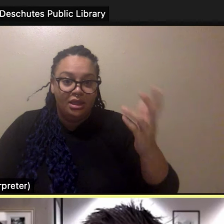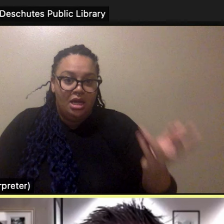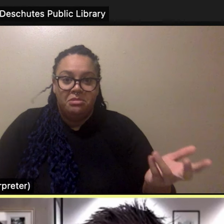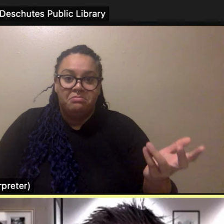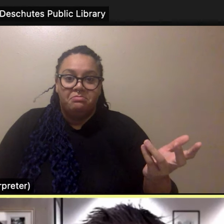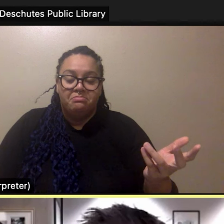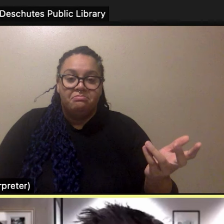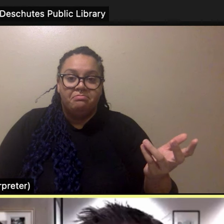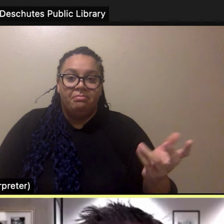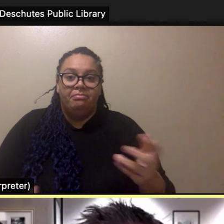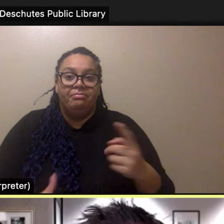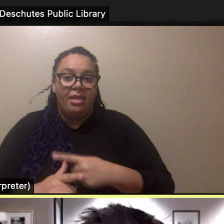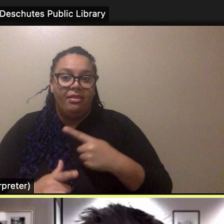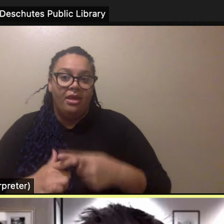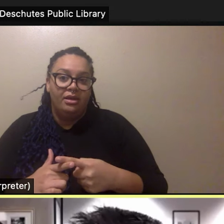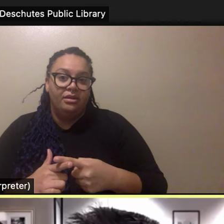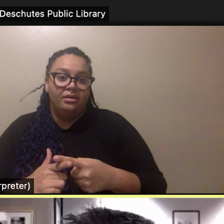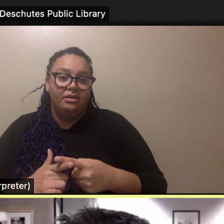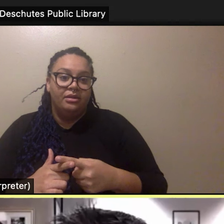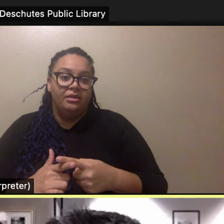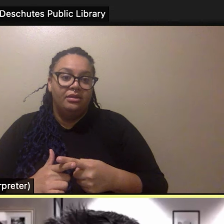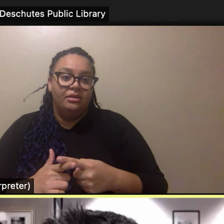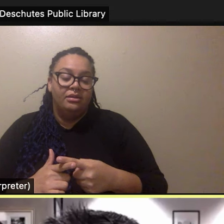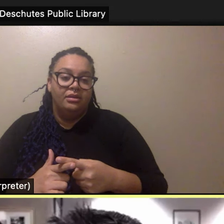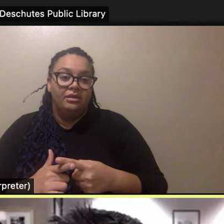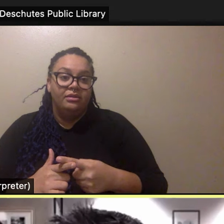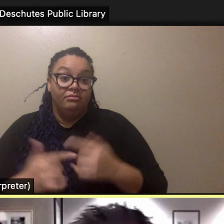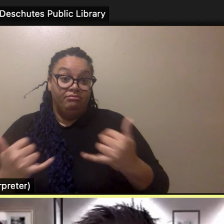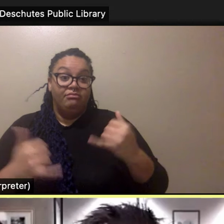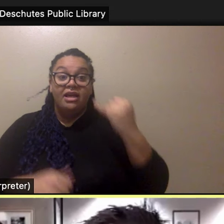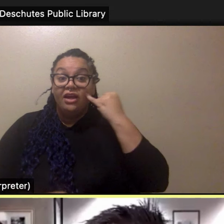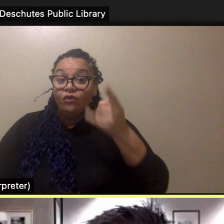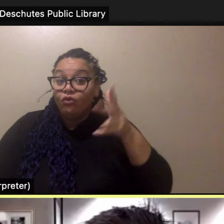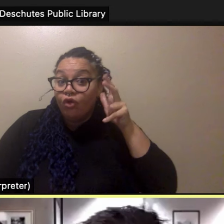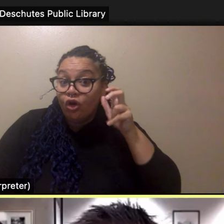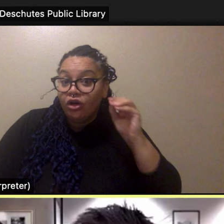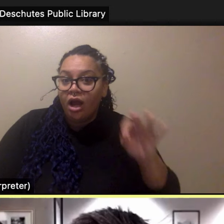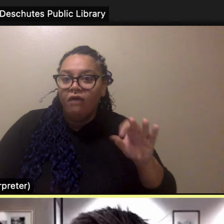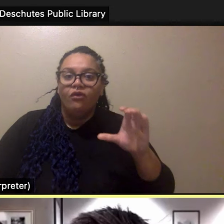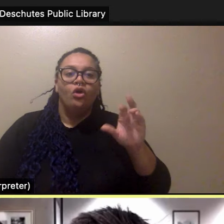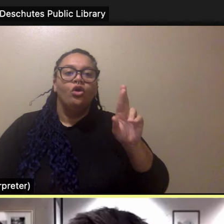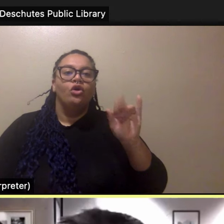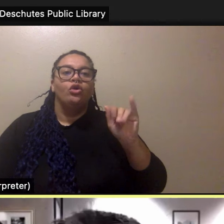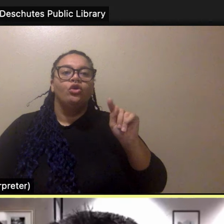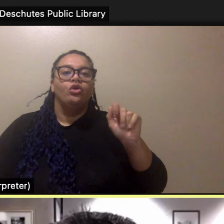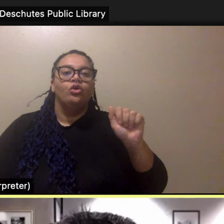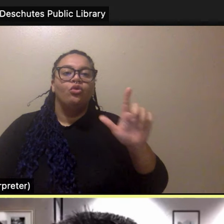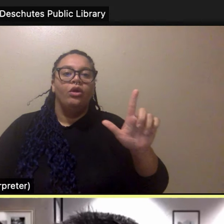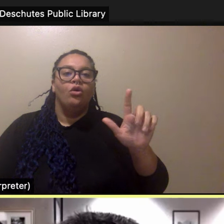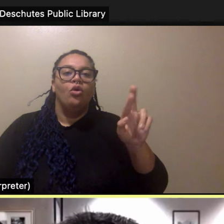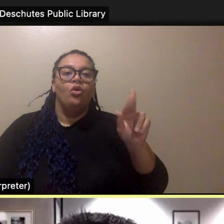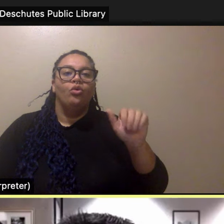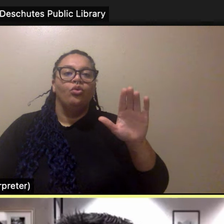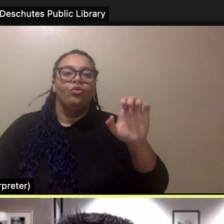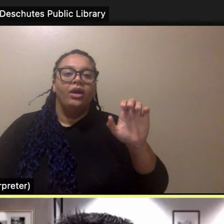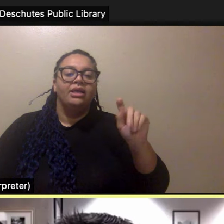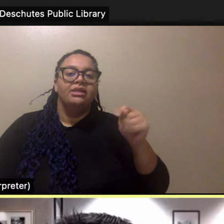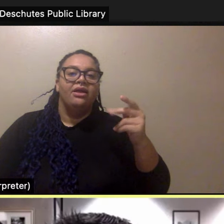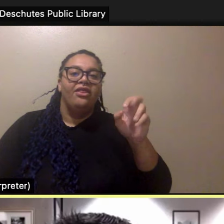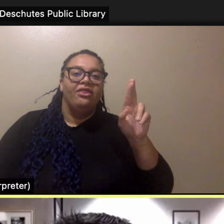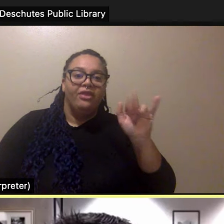And then we have kind of, if you've ever heard of critical race theory, this is a new version of the backlash. There's a